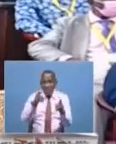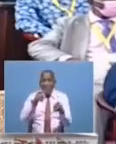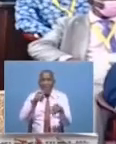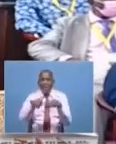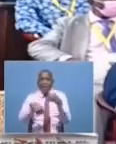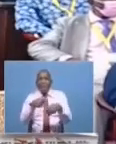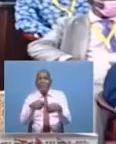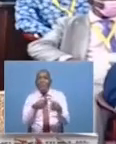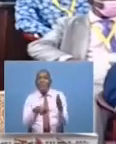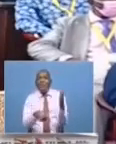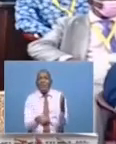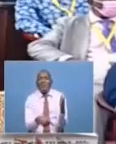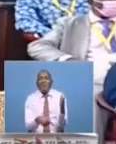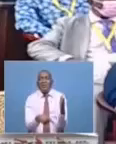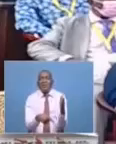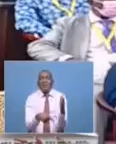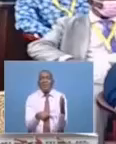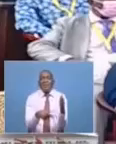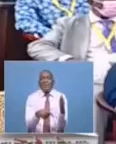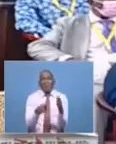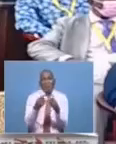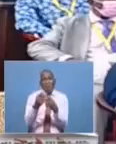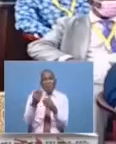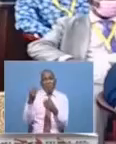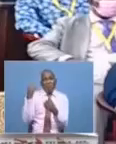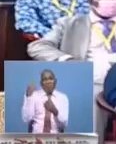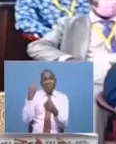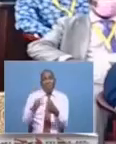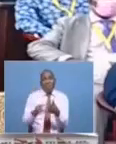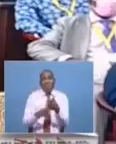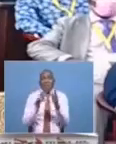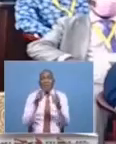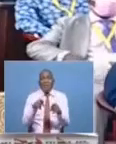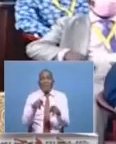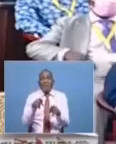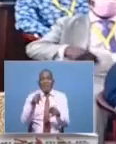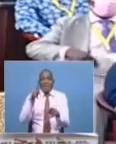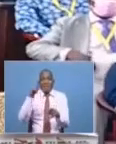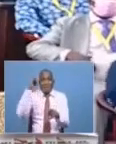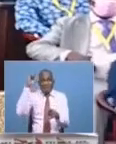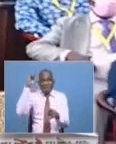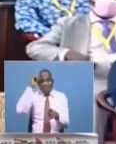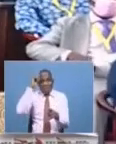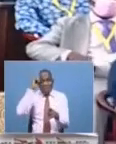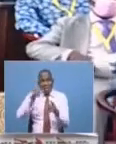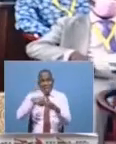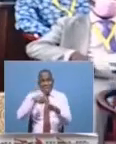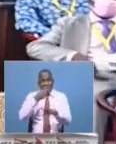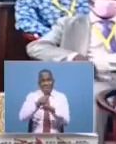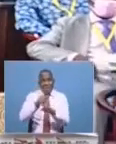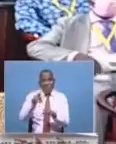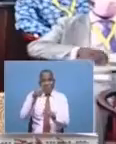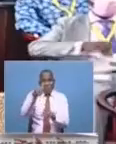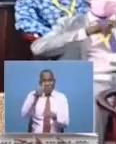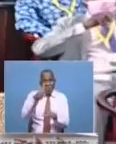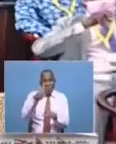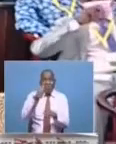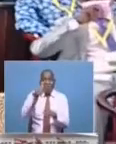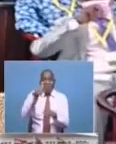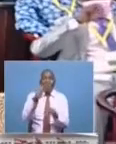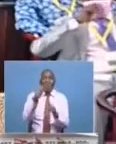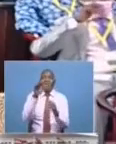what a plaintiff must do to establish their own case and all that. We are perfectly familiar with those